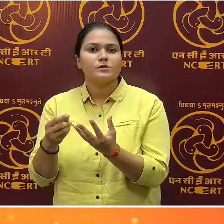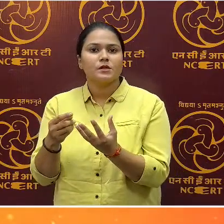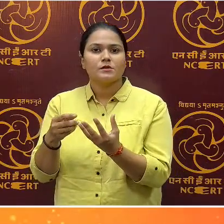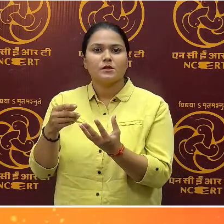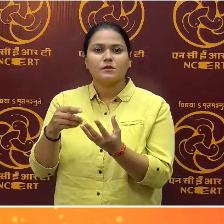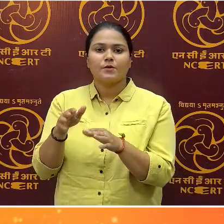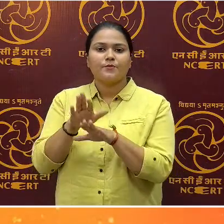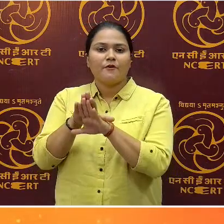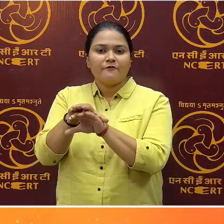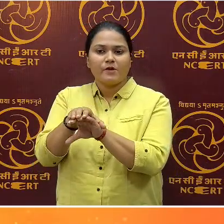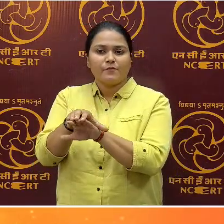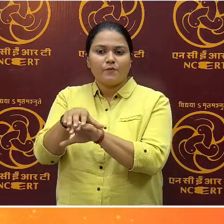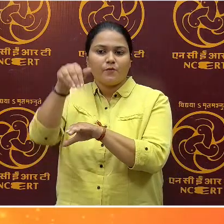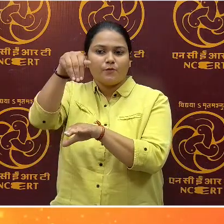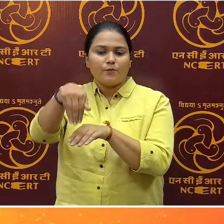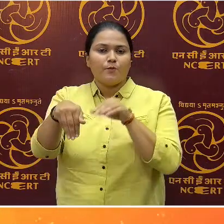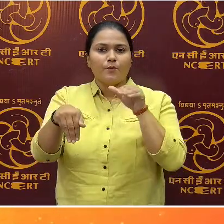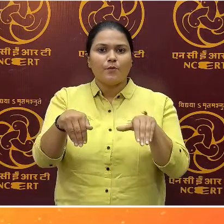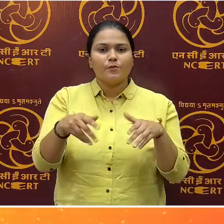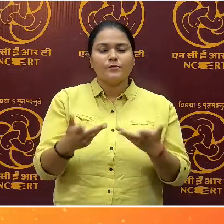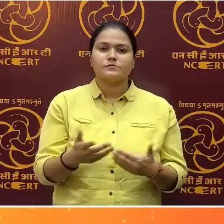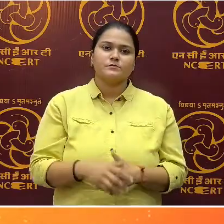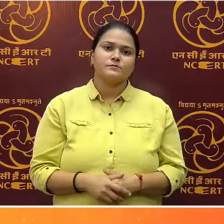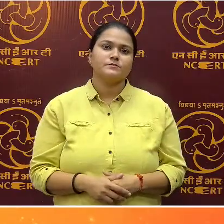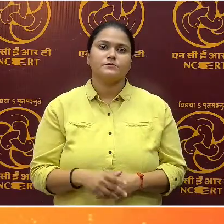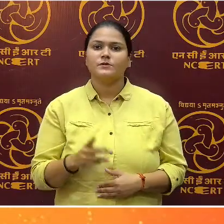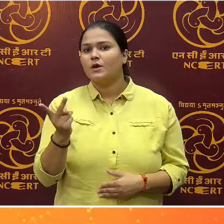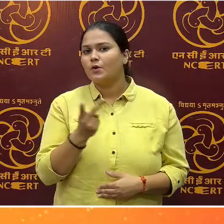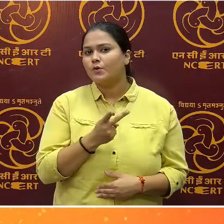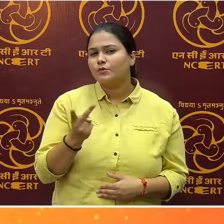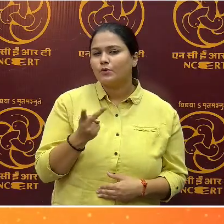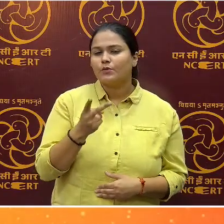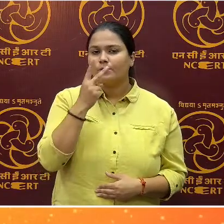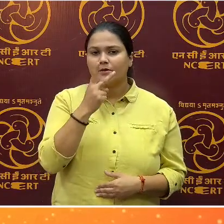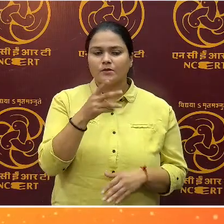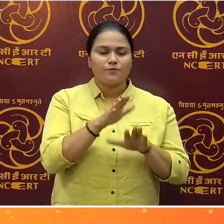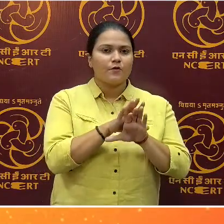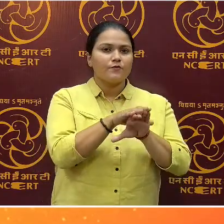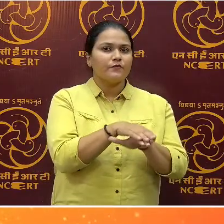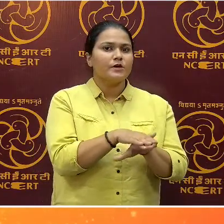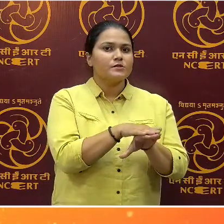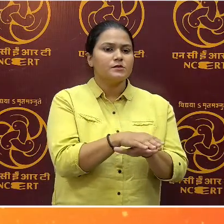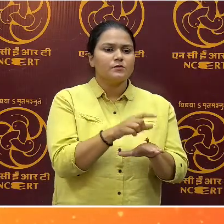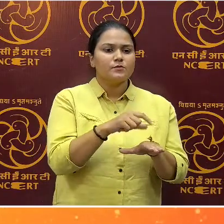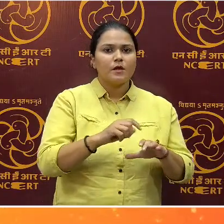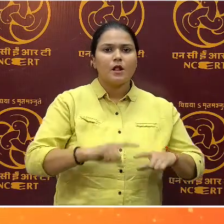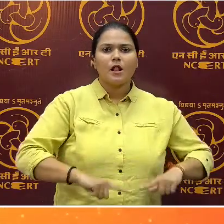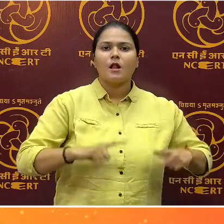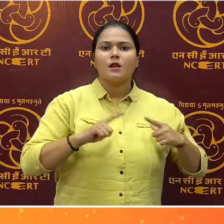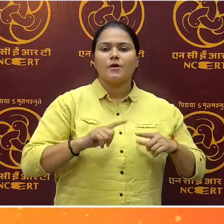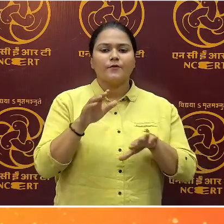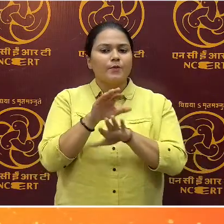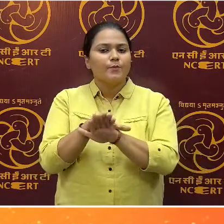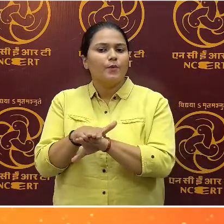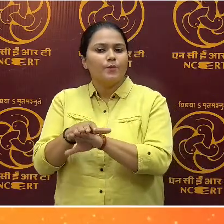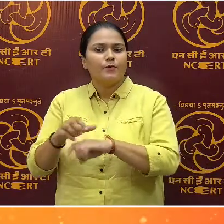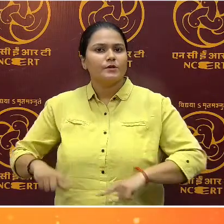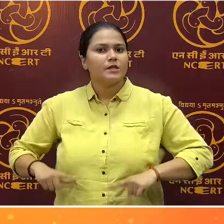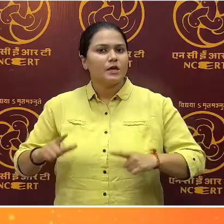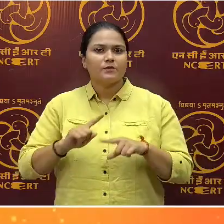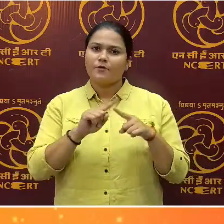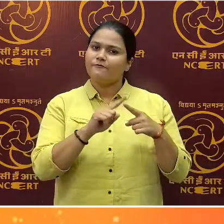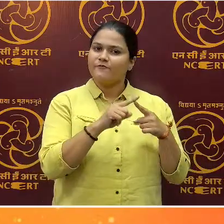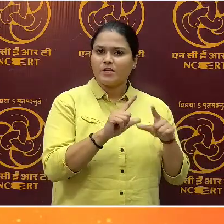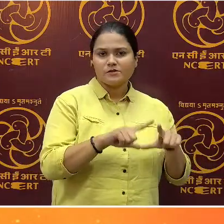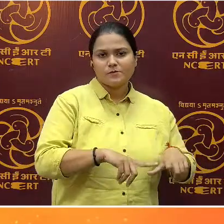that when the water comes at room temperature. In which case the fishes will survive. Right. Obviously in the first